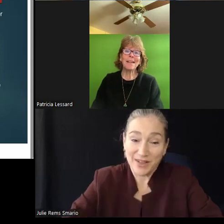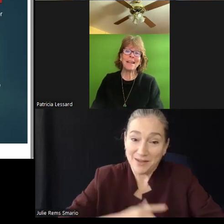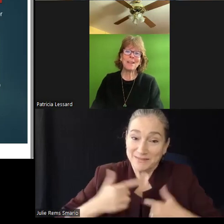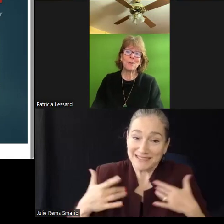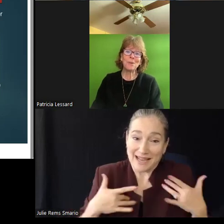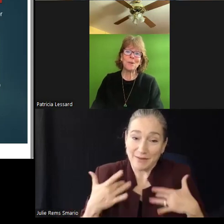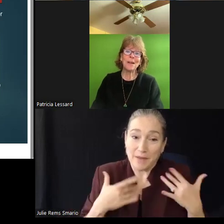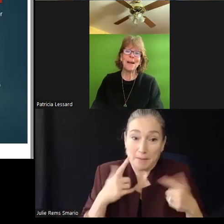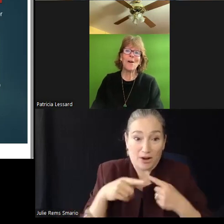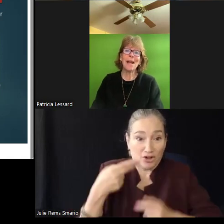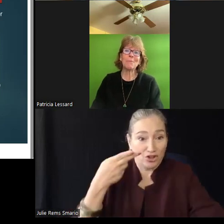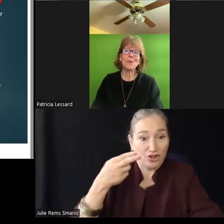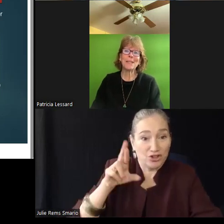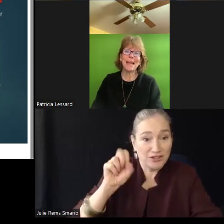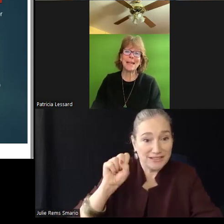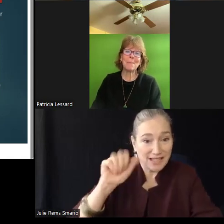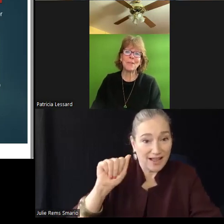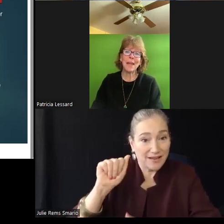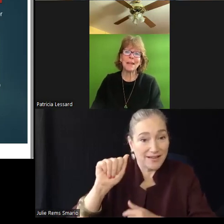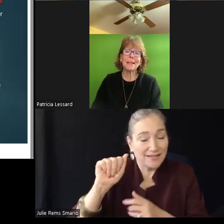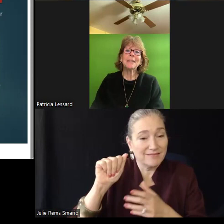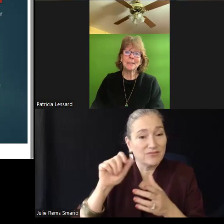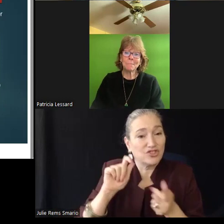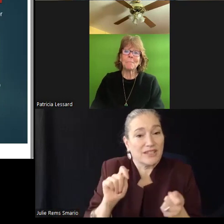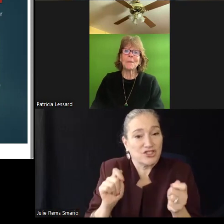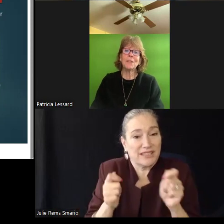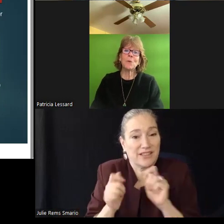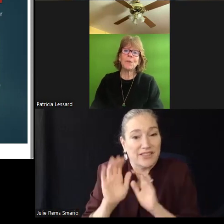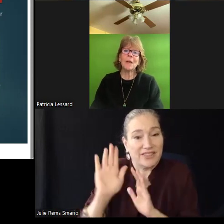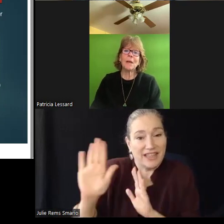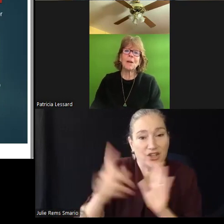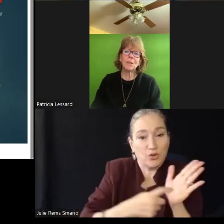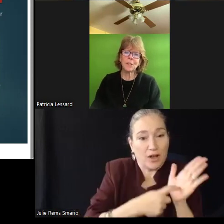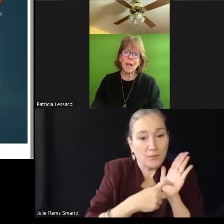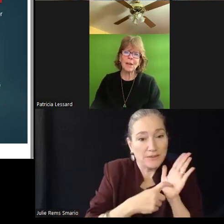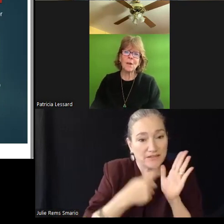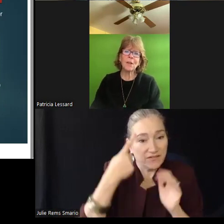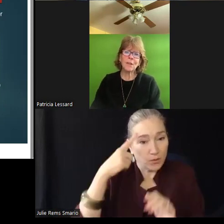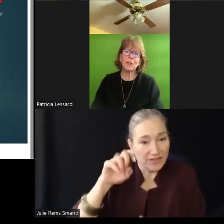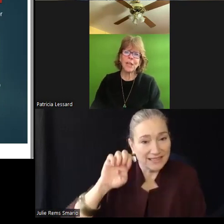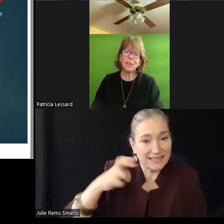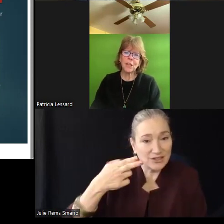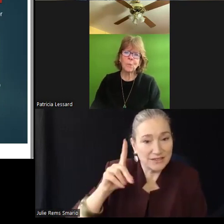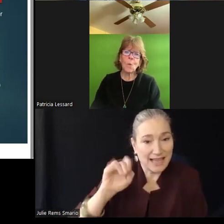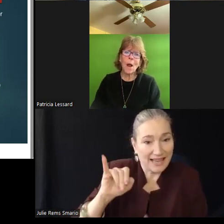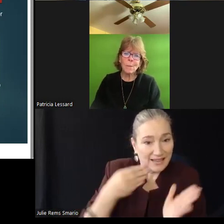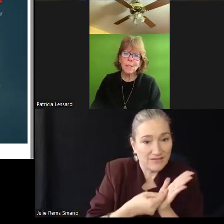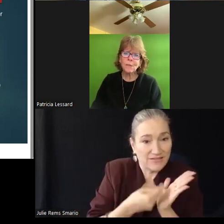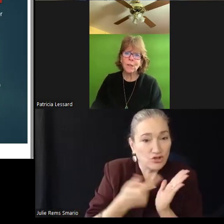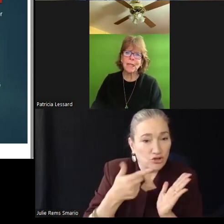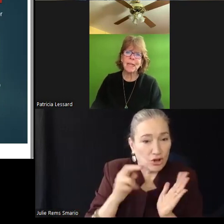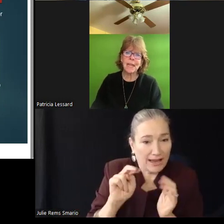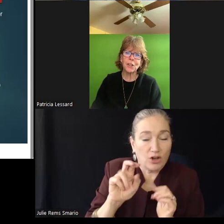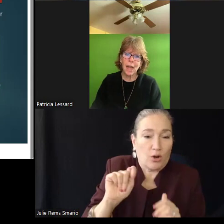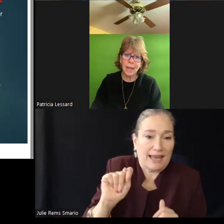Oh, thank you. Oh, I'm so excited about that. And so with HRSA, I know that they're changing their requirements